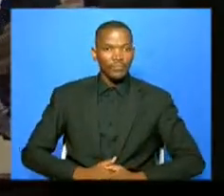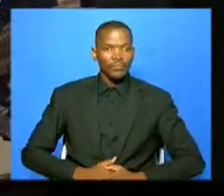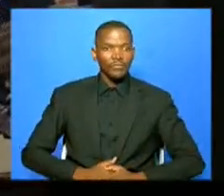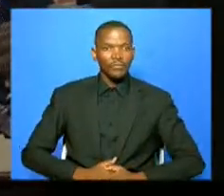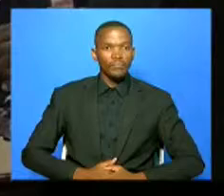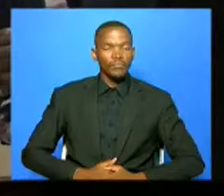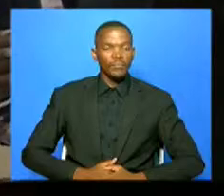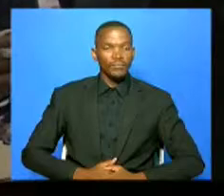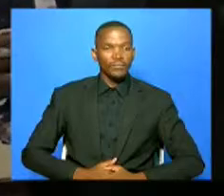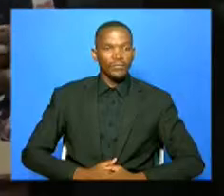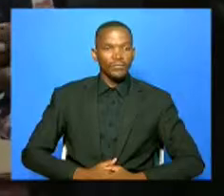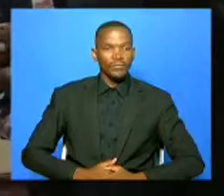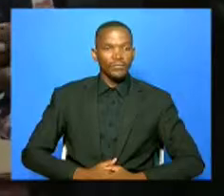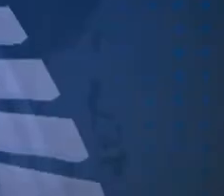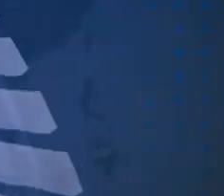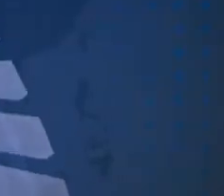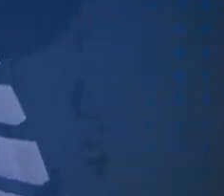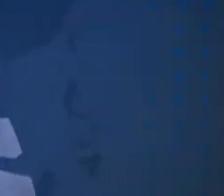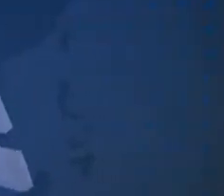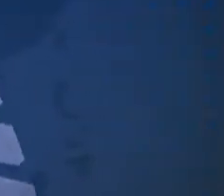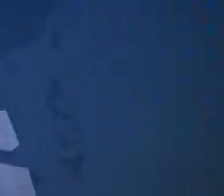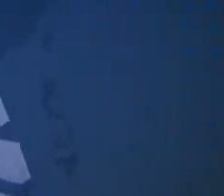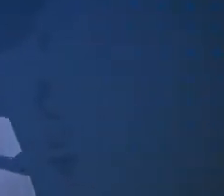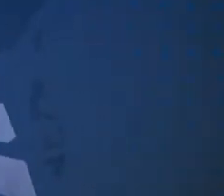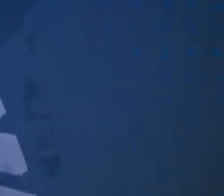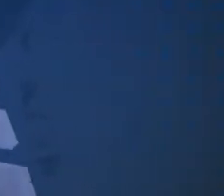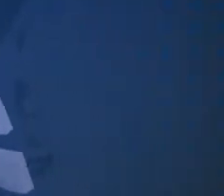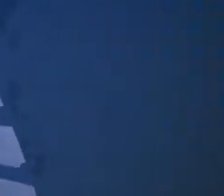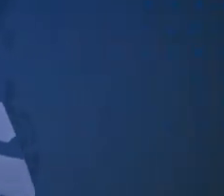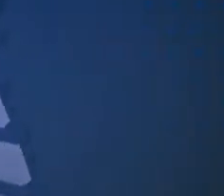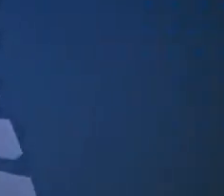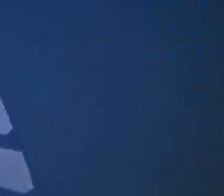BTV News, Gaborone.